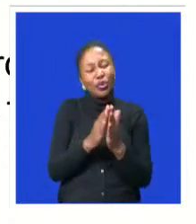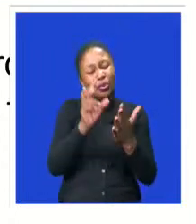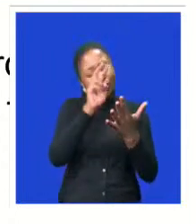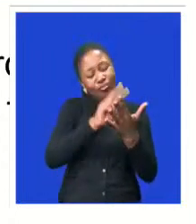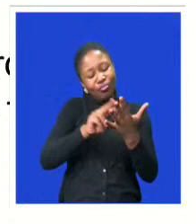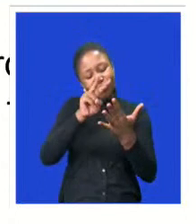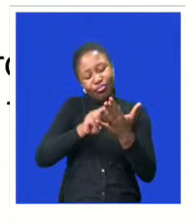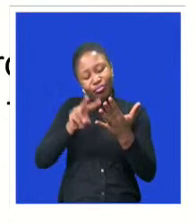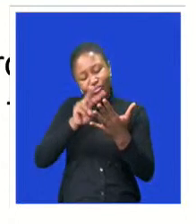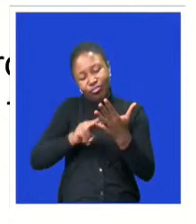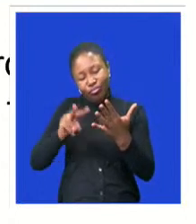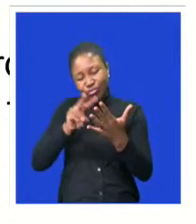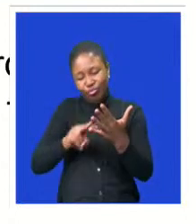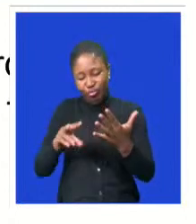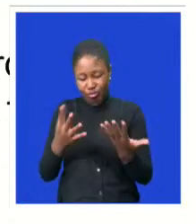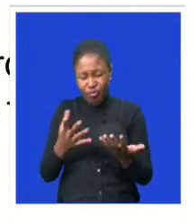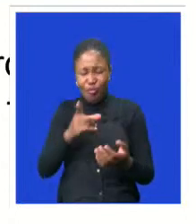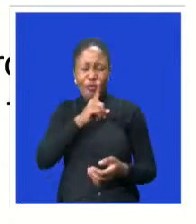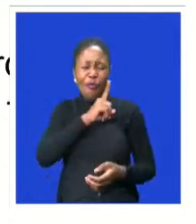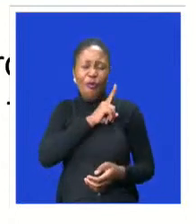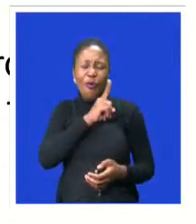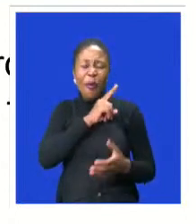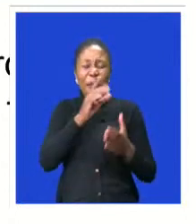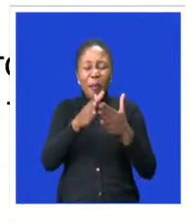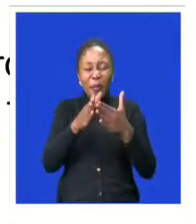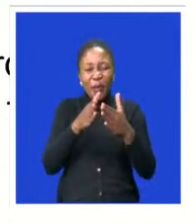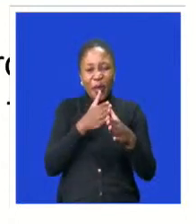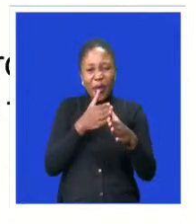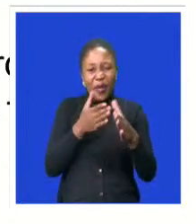is where you come across.